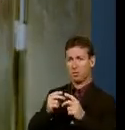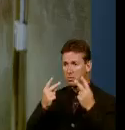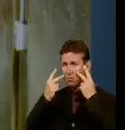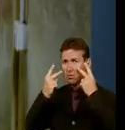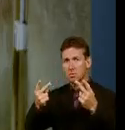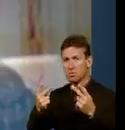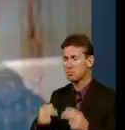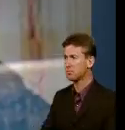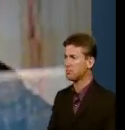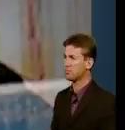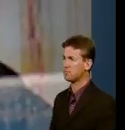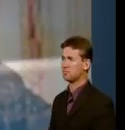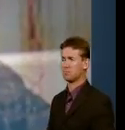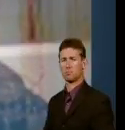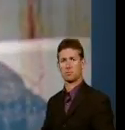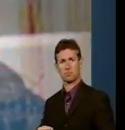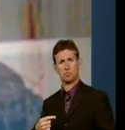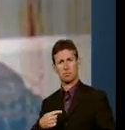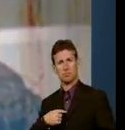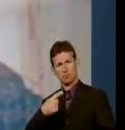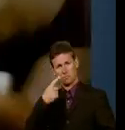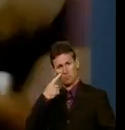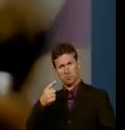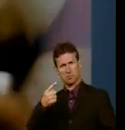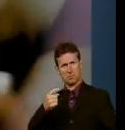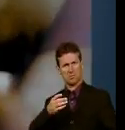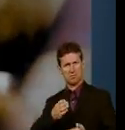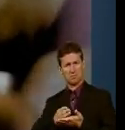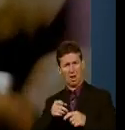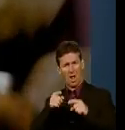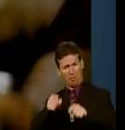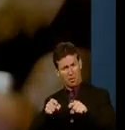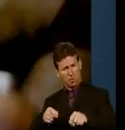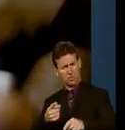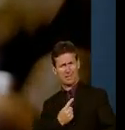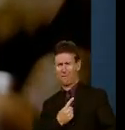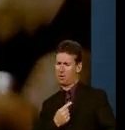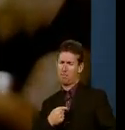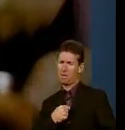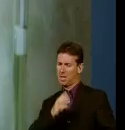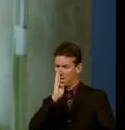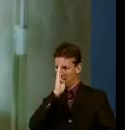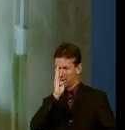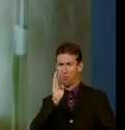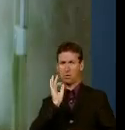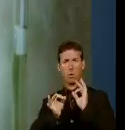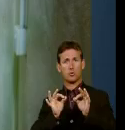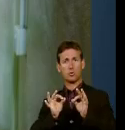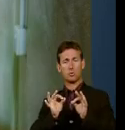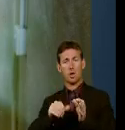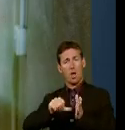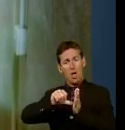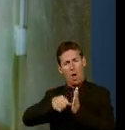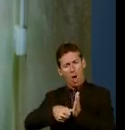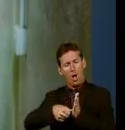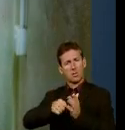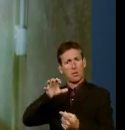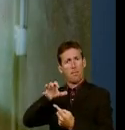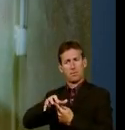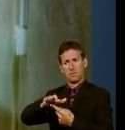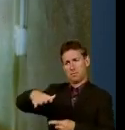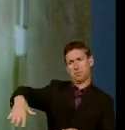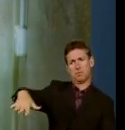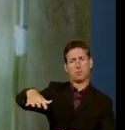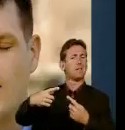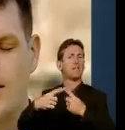interrogations at Abu Ghraib were not abusive. I used direct line questioning. The hard site was a different place, and everyone has seen the pictures and heard